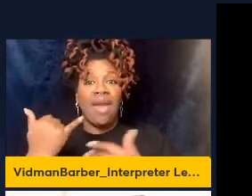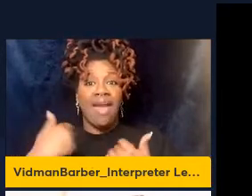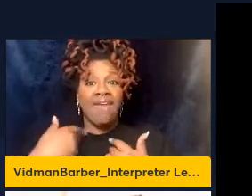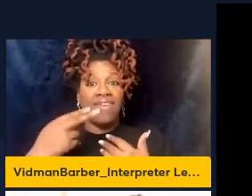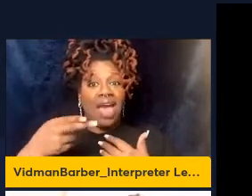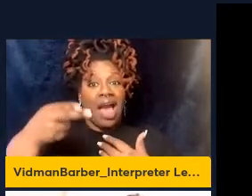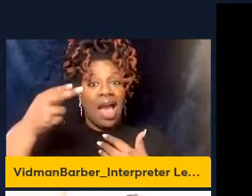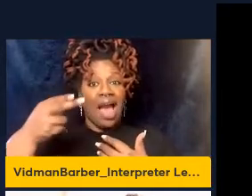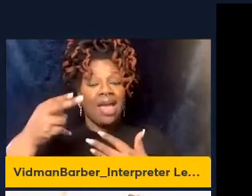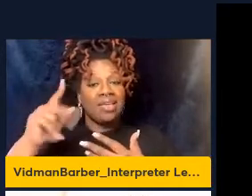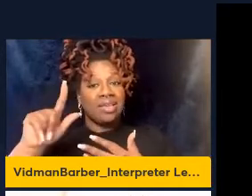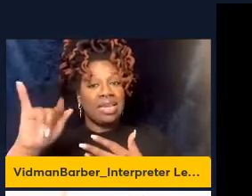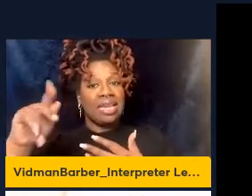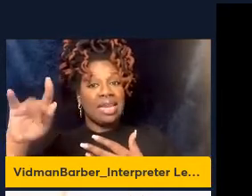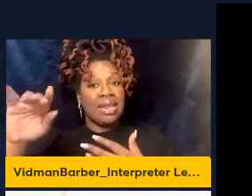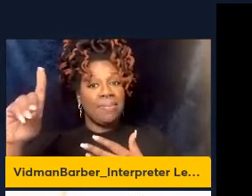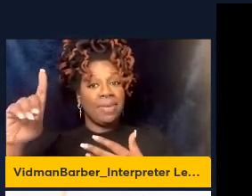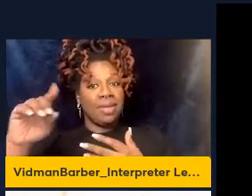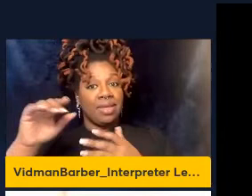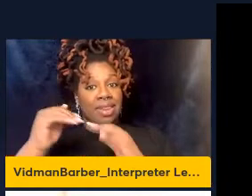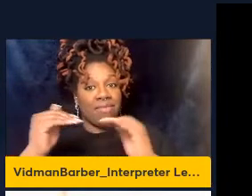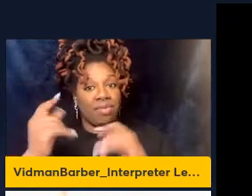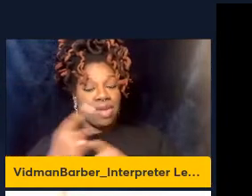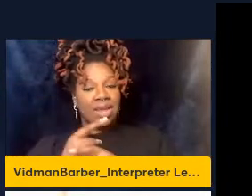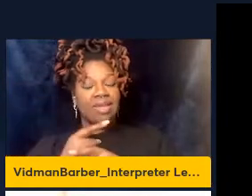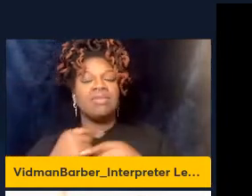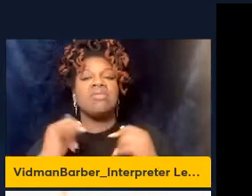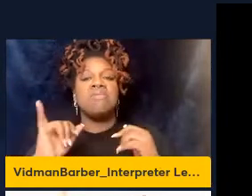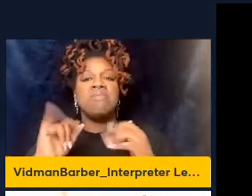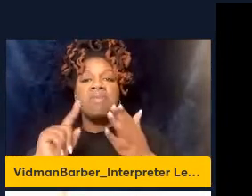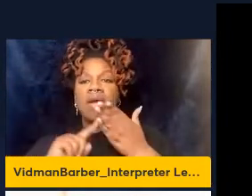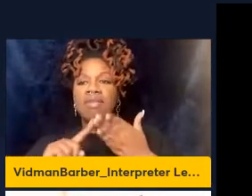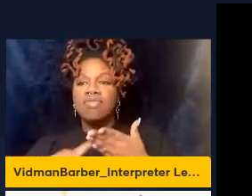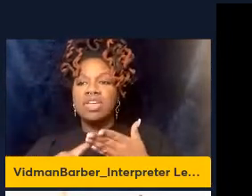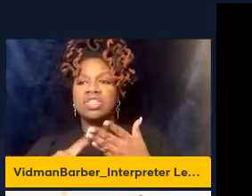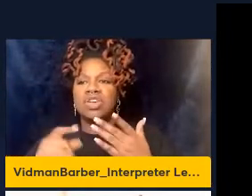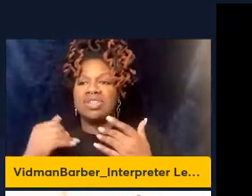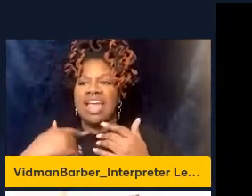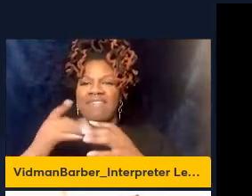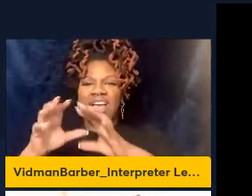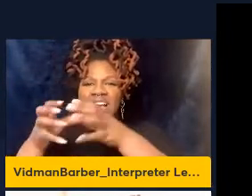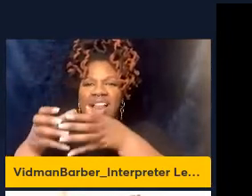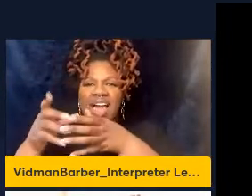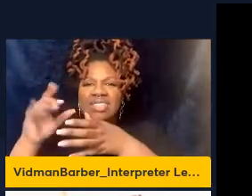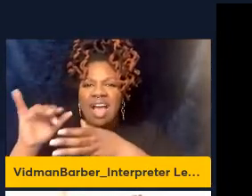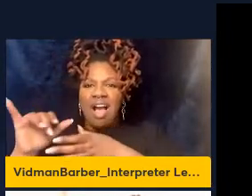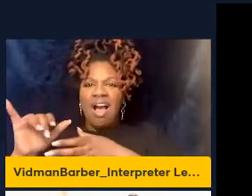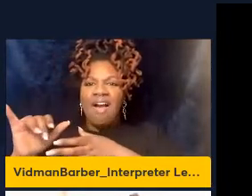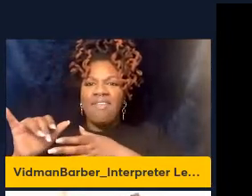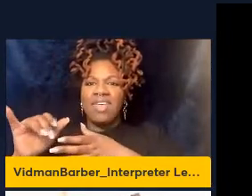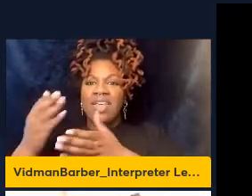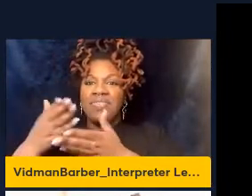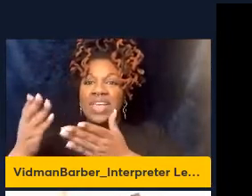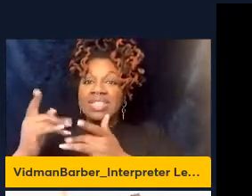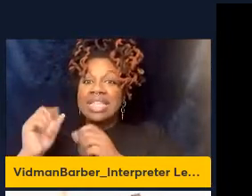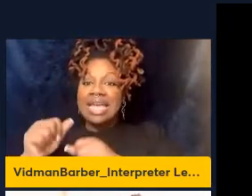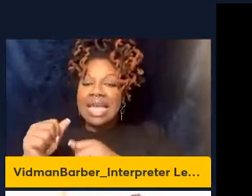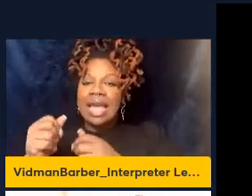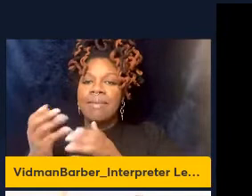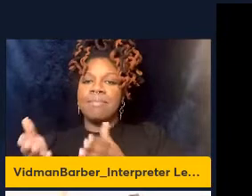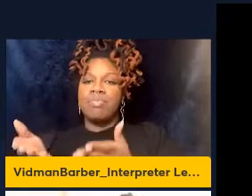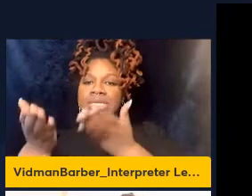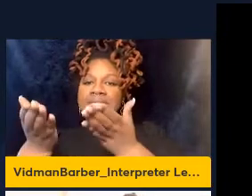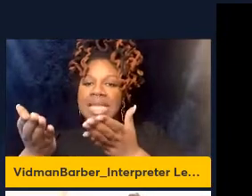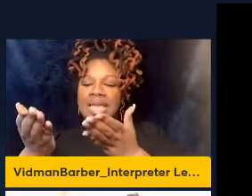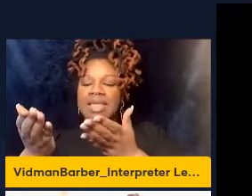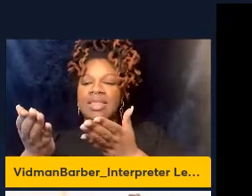I found that there's this whole class of molecules very, very similar to MHC1, MHC2 that can actually present lipid antigens. And these